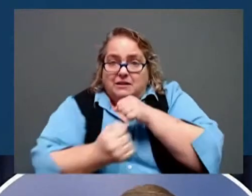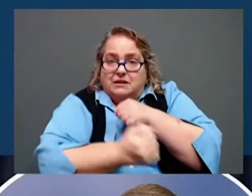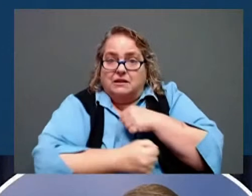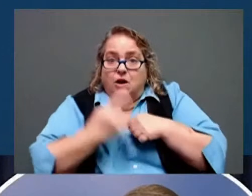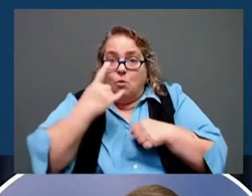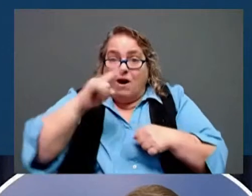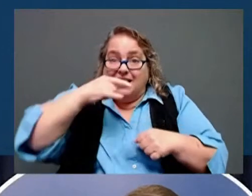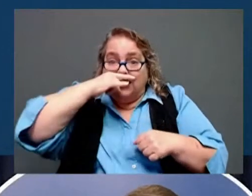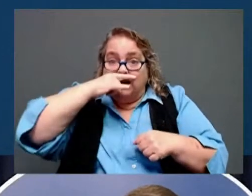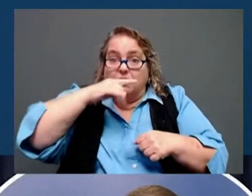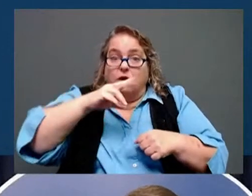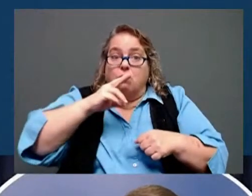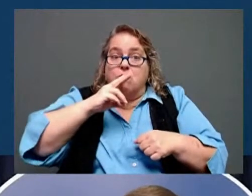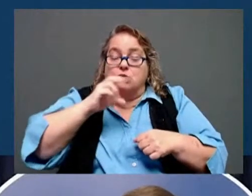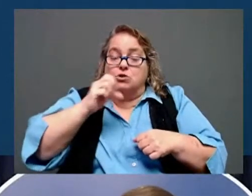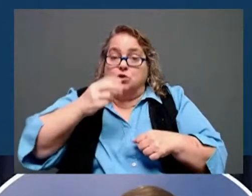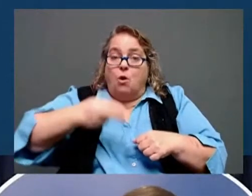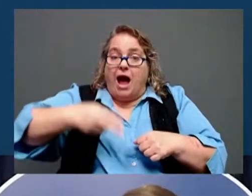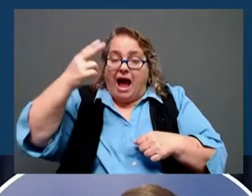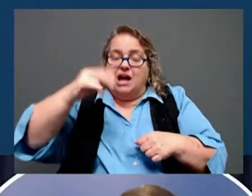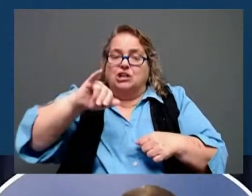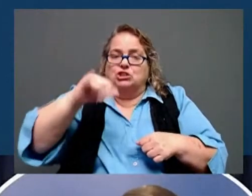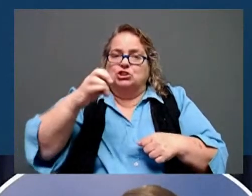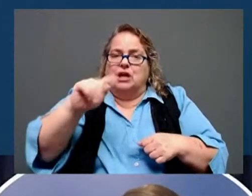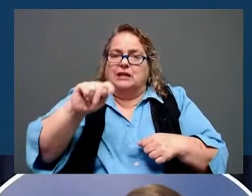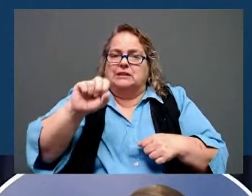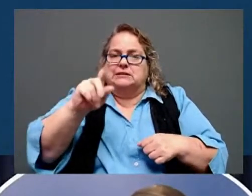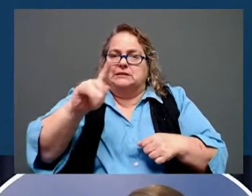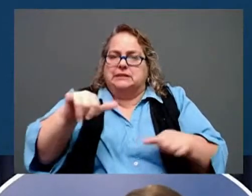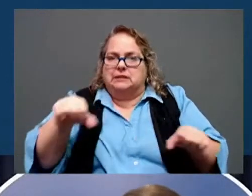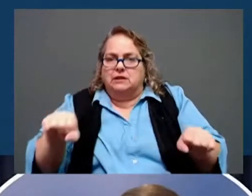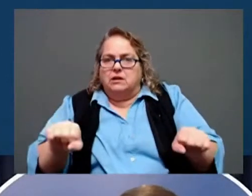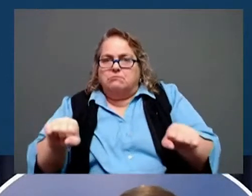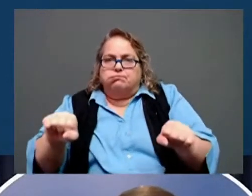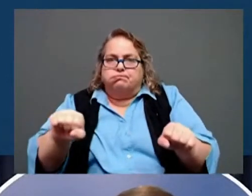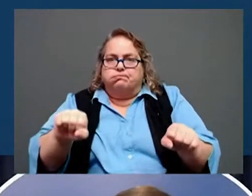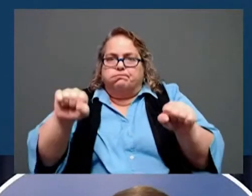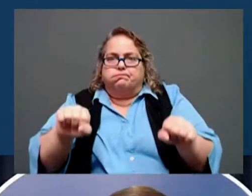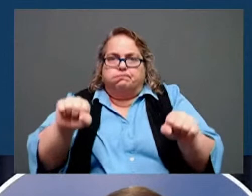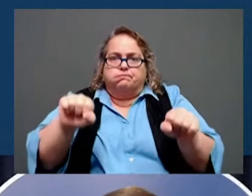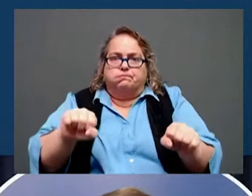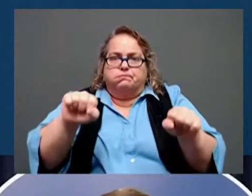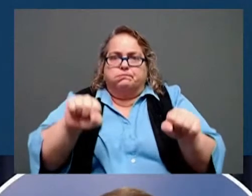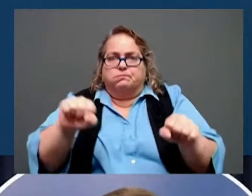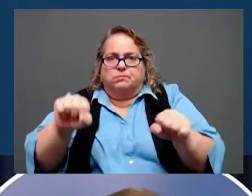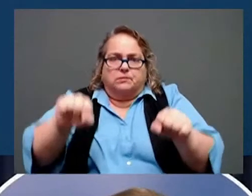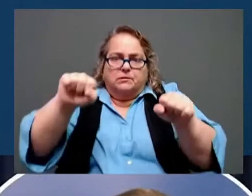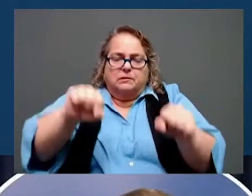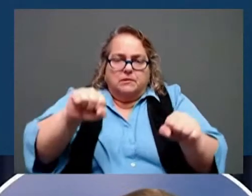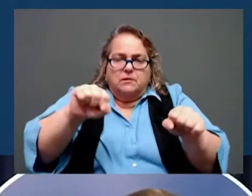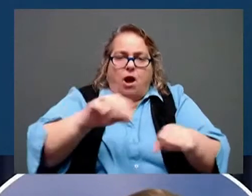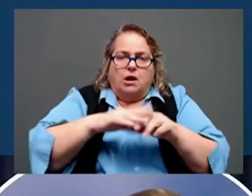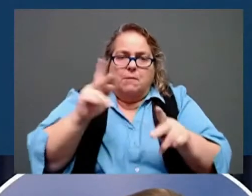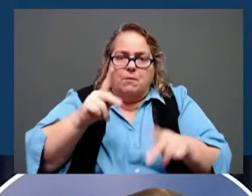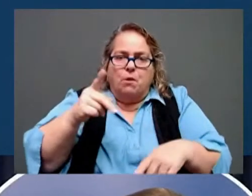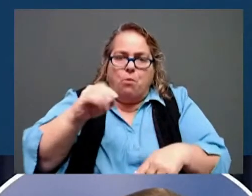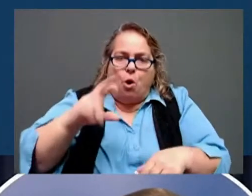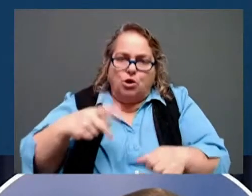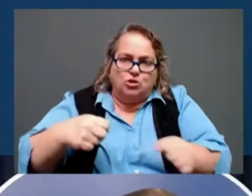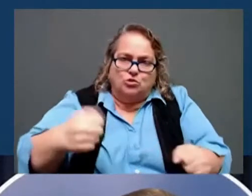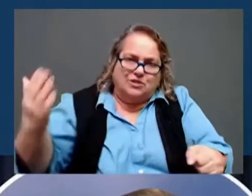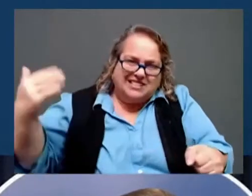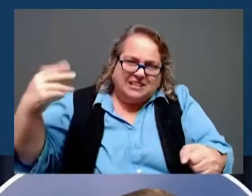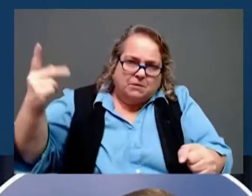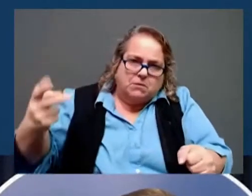could use a jet ski that they had that was driving around up on top of people's porches to get